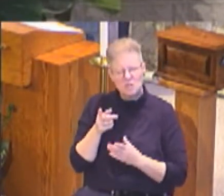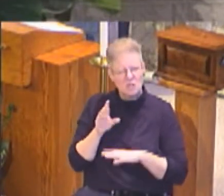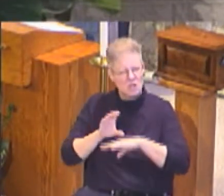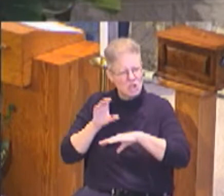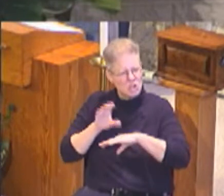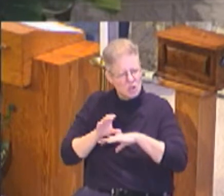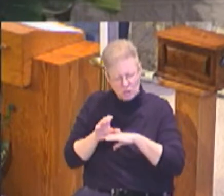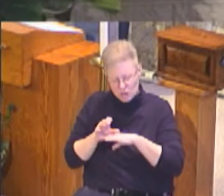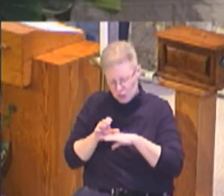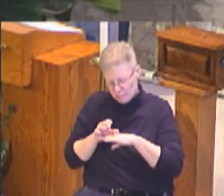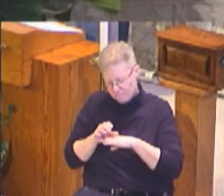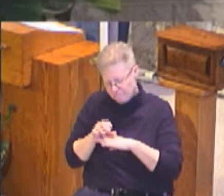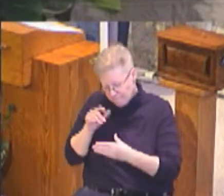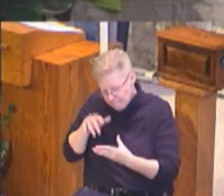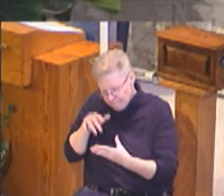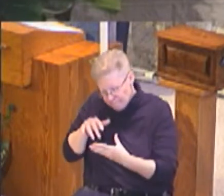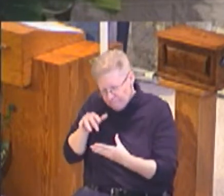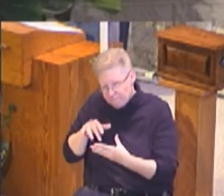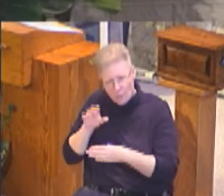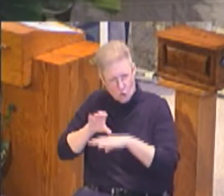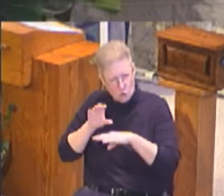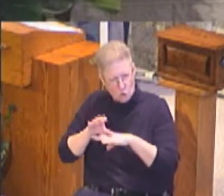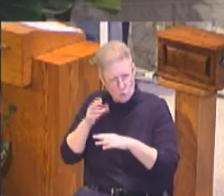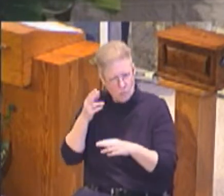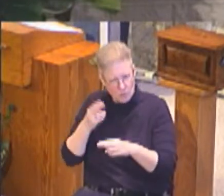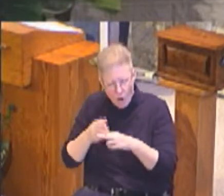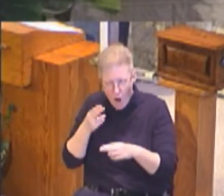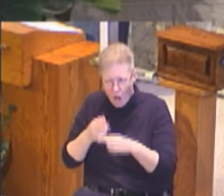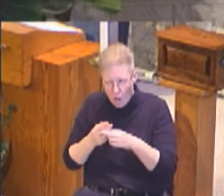a church called the Almighty God Tabernacle,